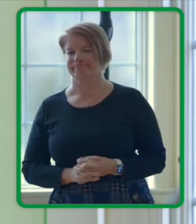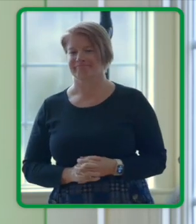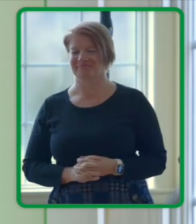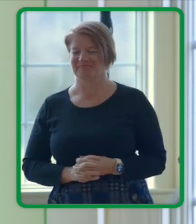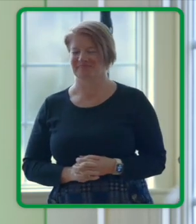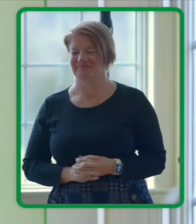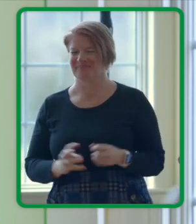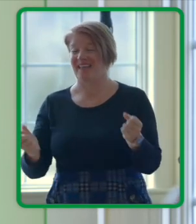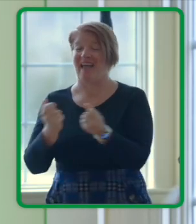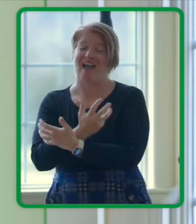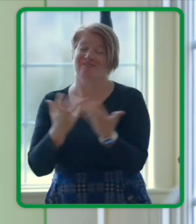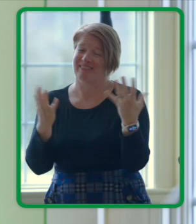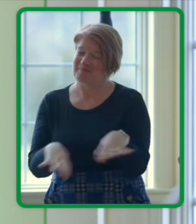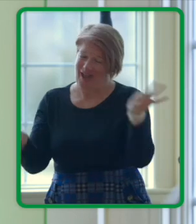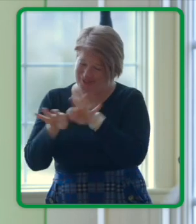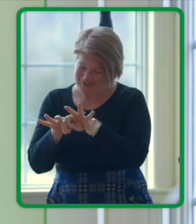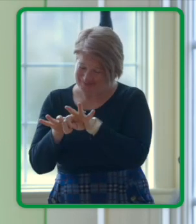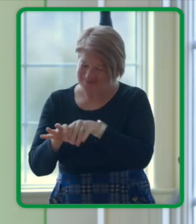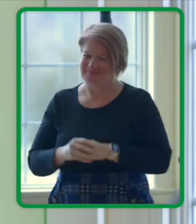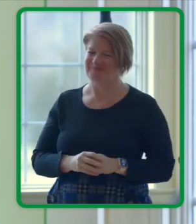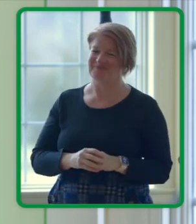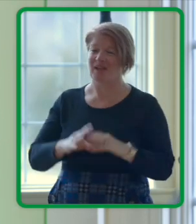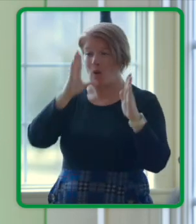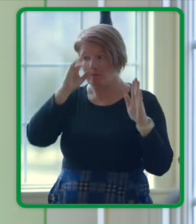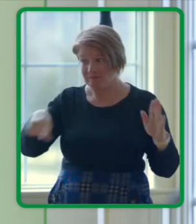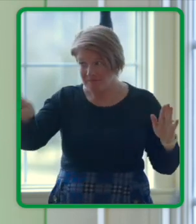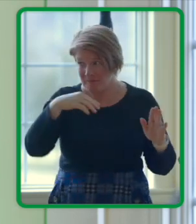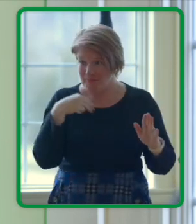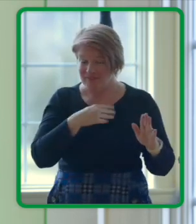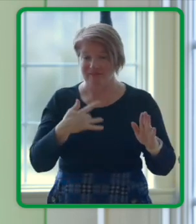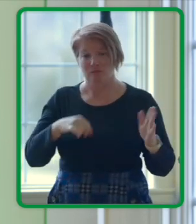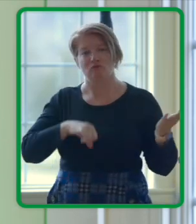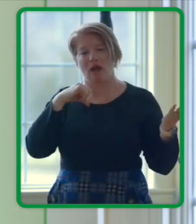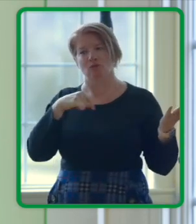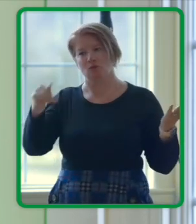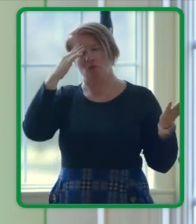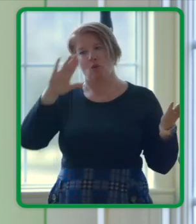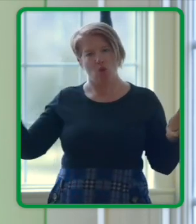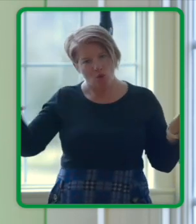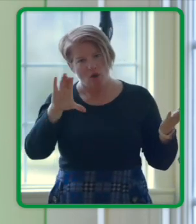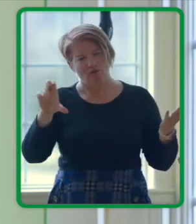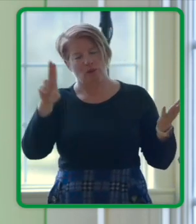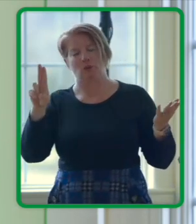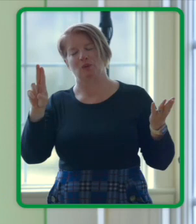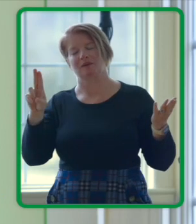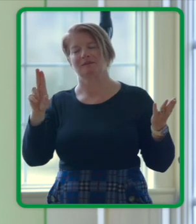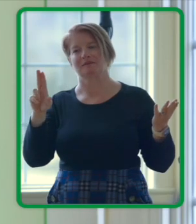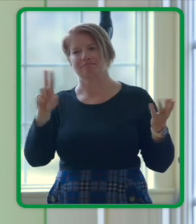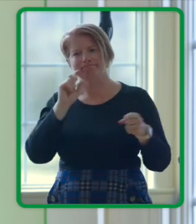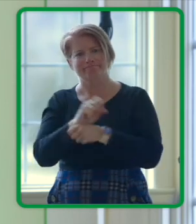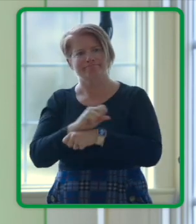All of it matters. I hope as members, you feel proud to know that your credit union is making a